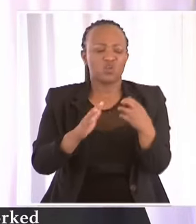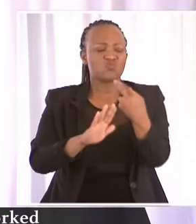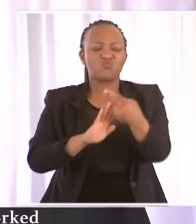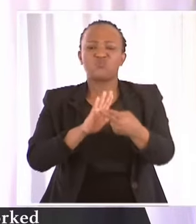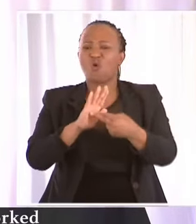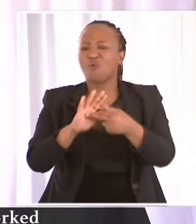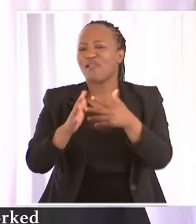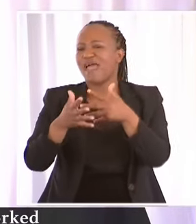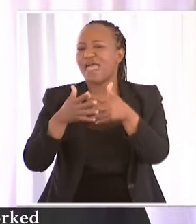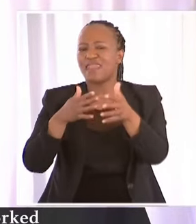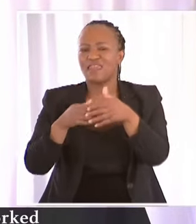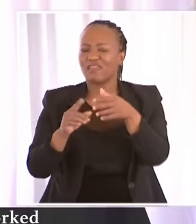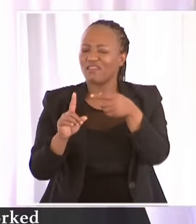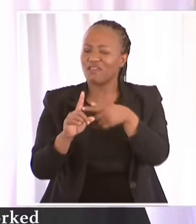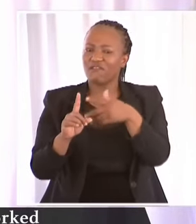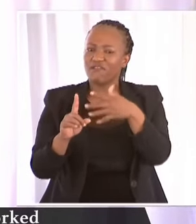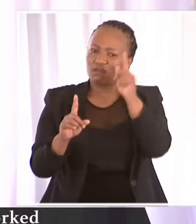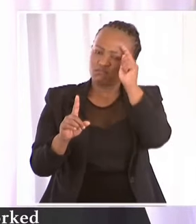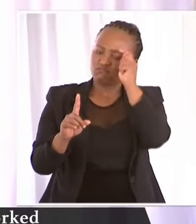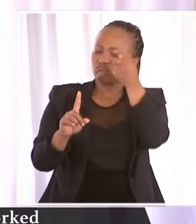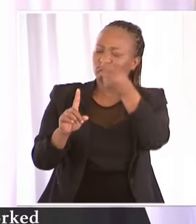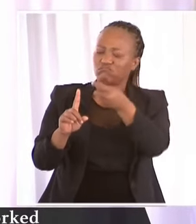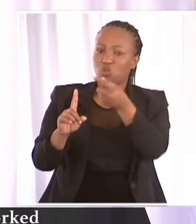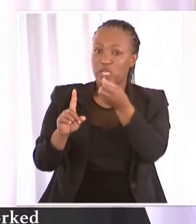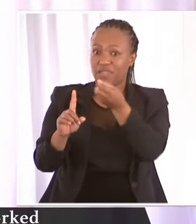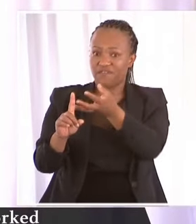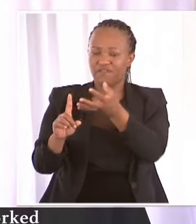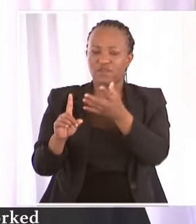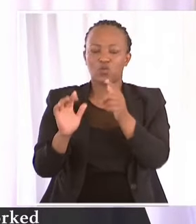given, he showed steadfastness,